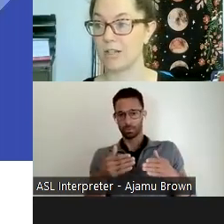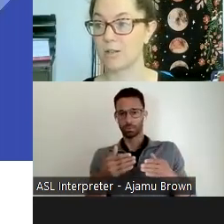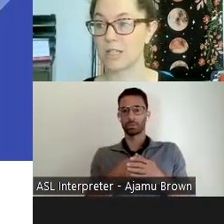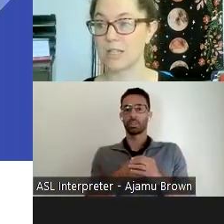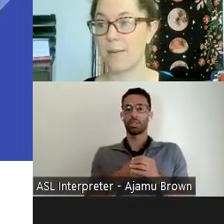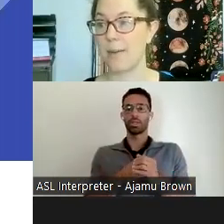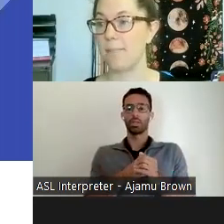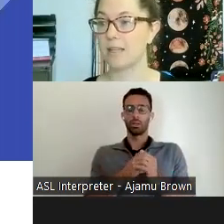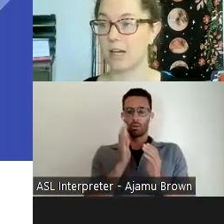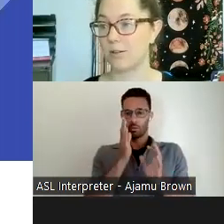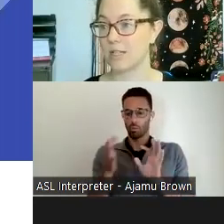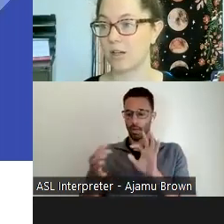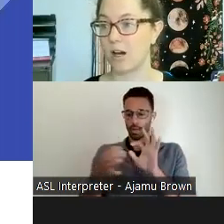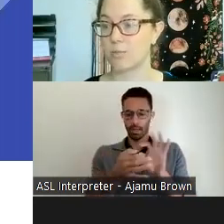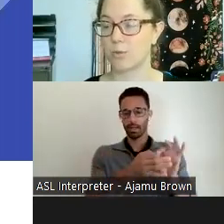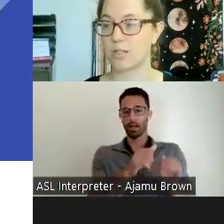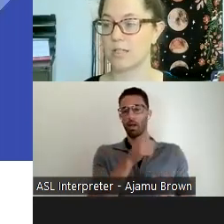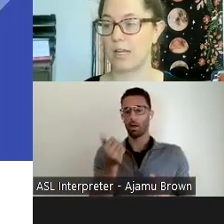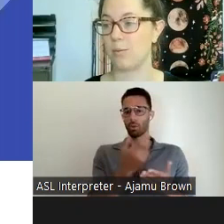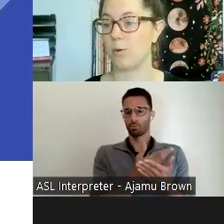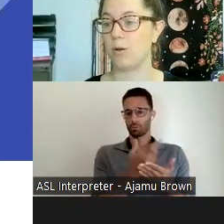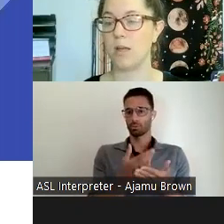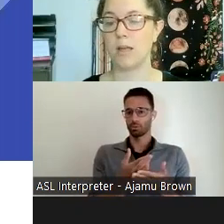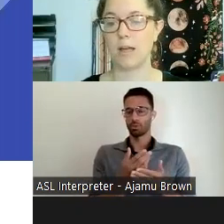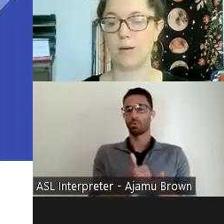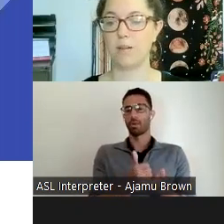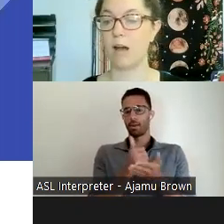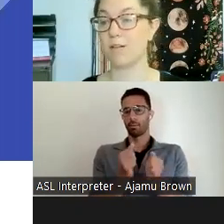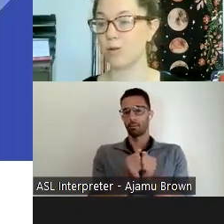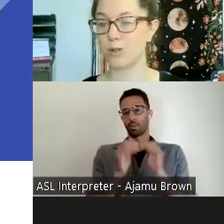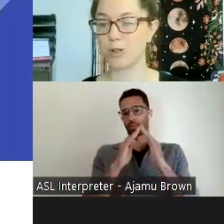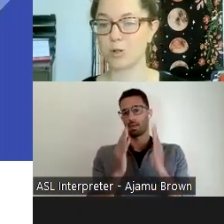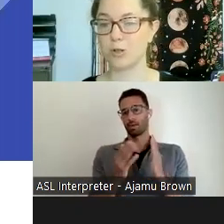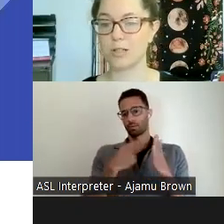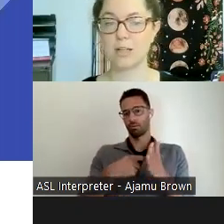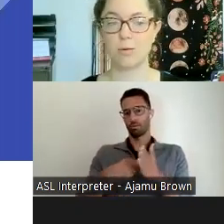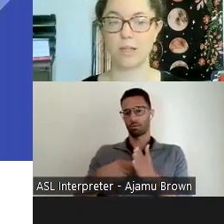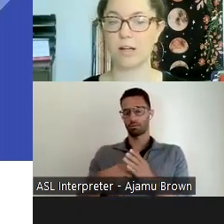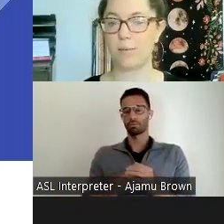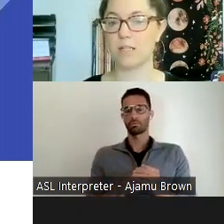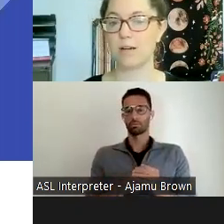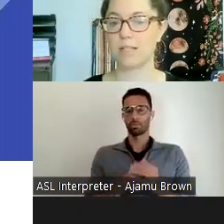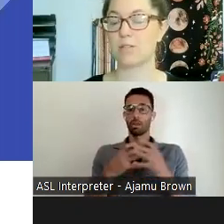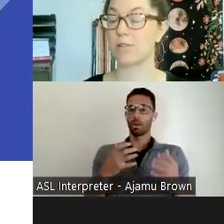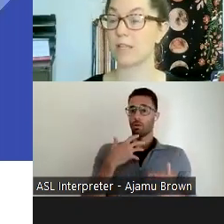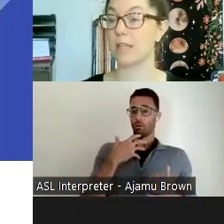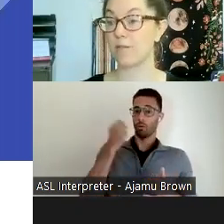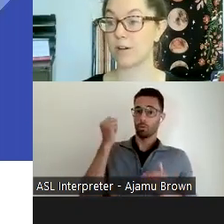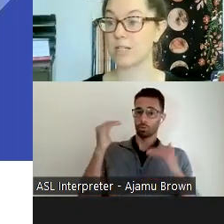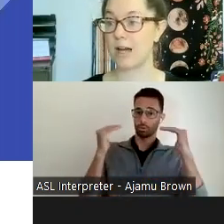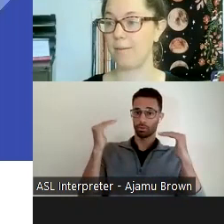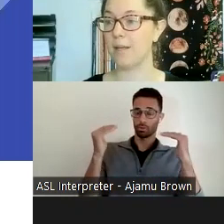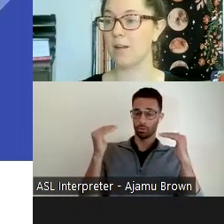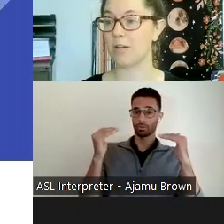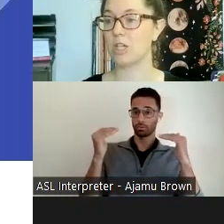other resources that might make their housing costs more sustainable. A lot of older adults, when they're coming to us, it's really their